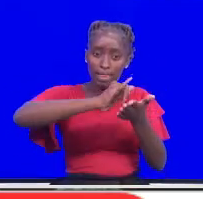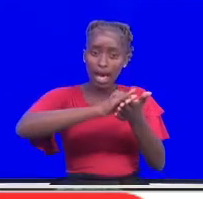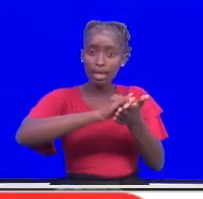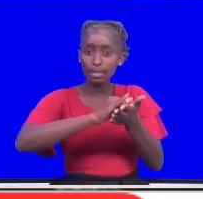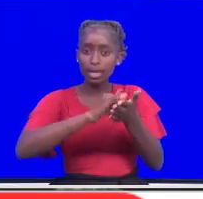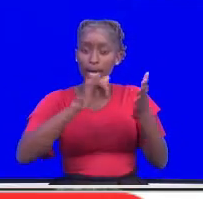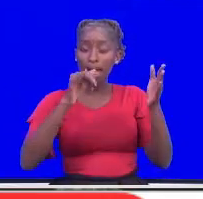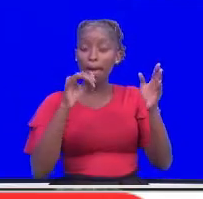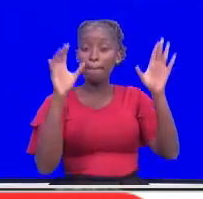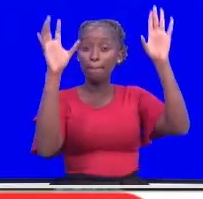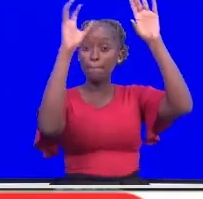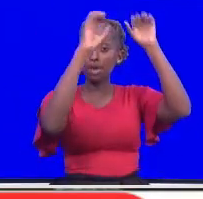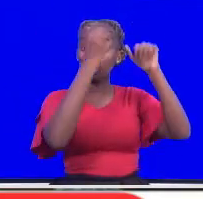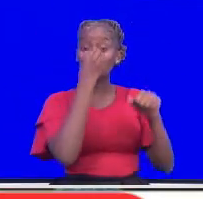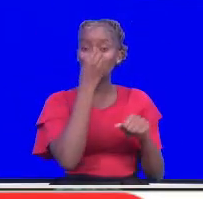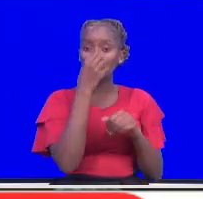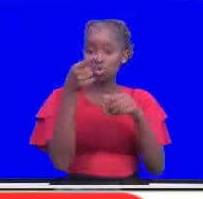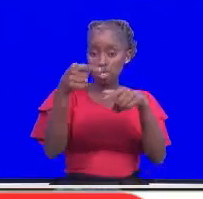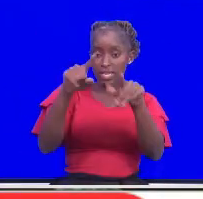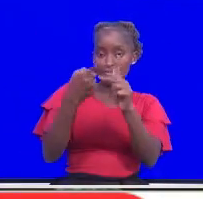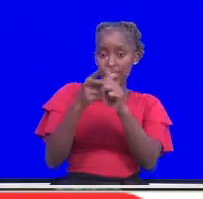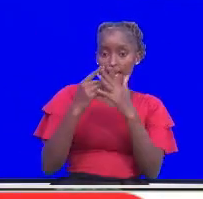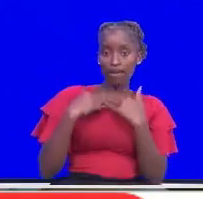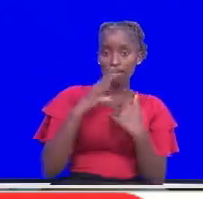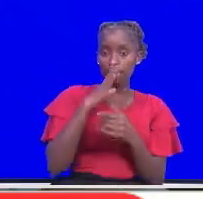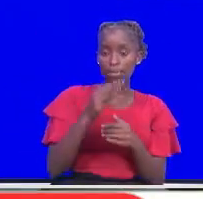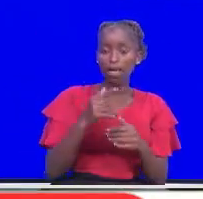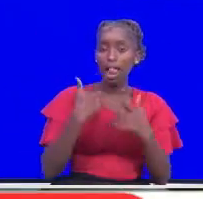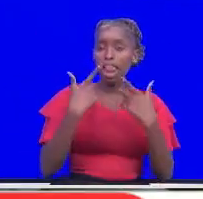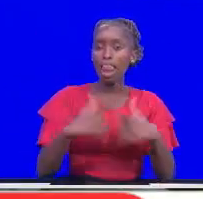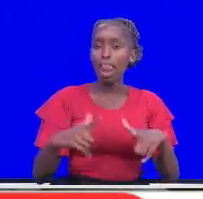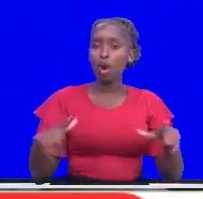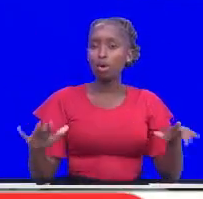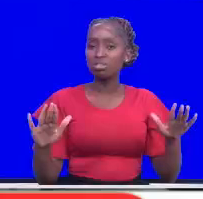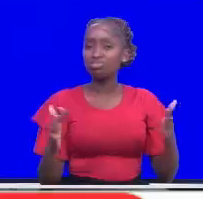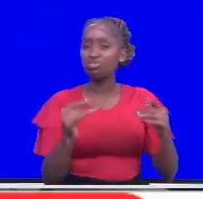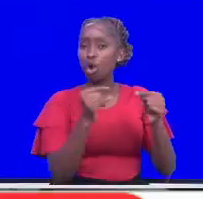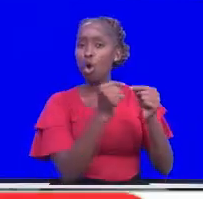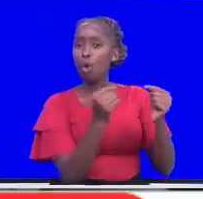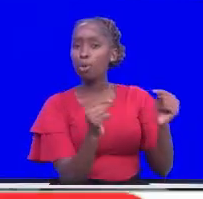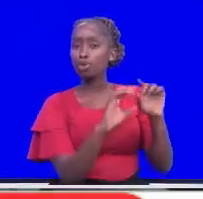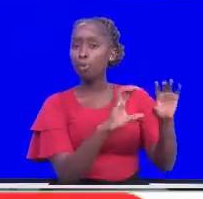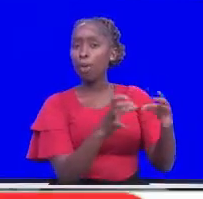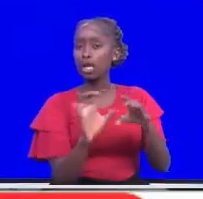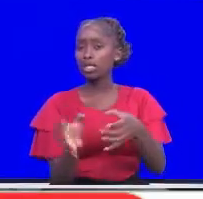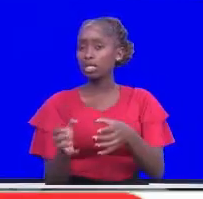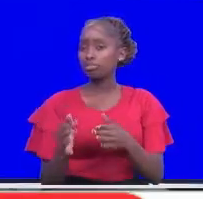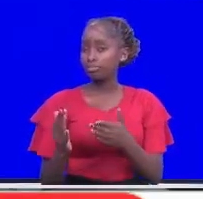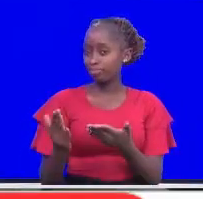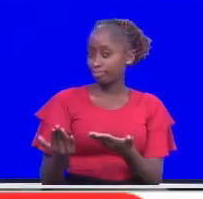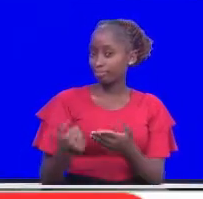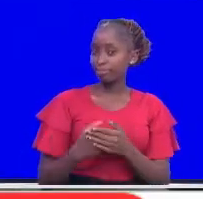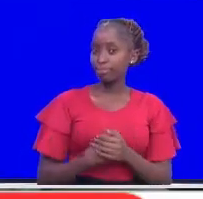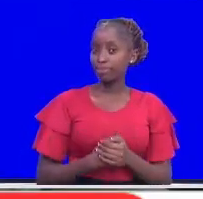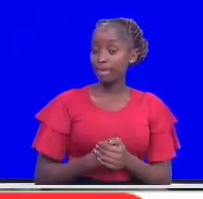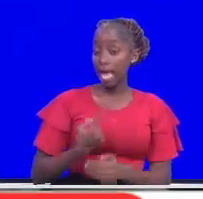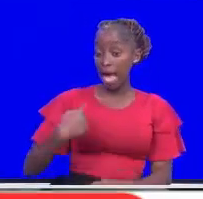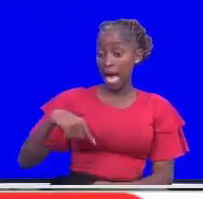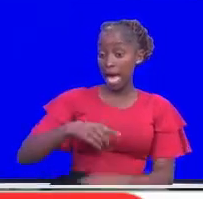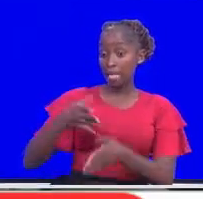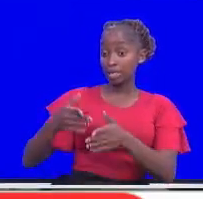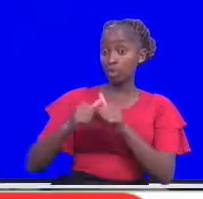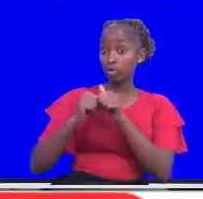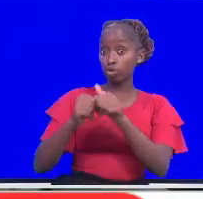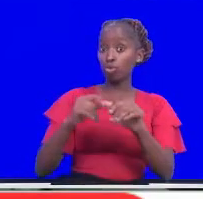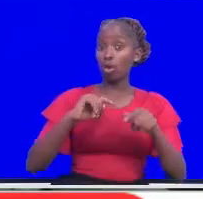you have begun to speak the language of the opposition. Sisi hapa tunaendelea kuumia. Na yeye wakati hiyo alikuwa